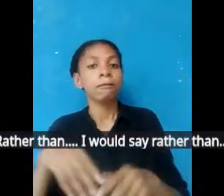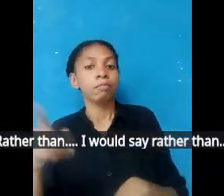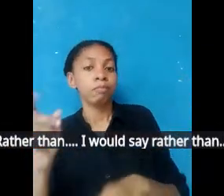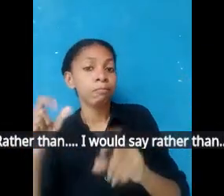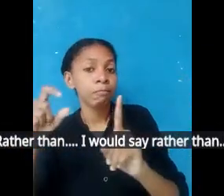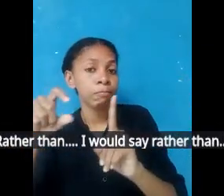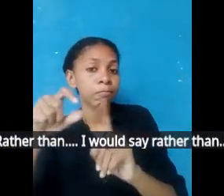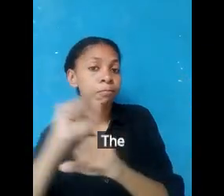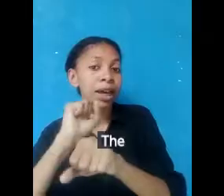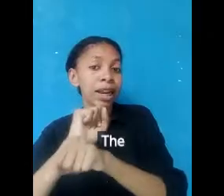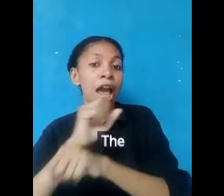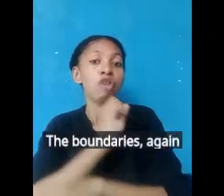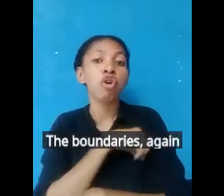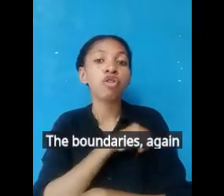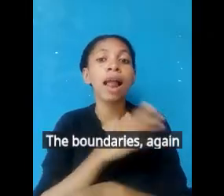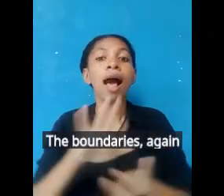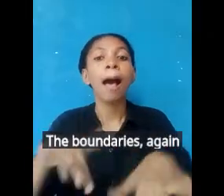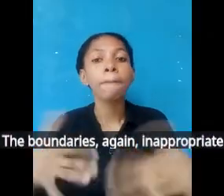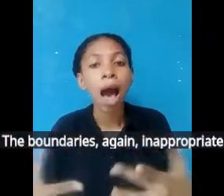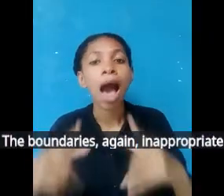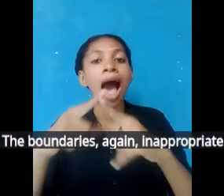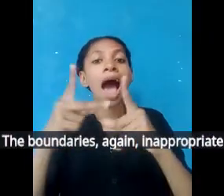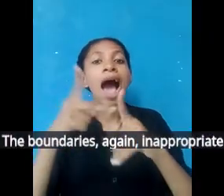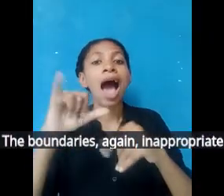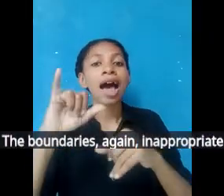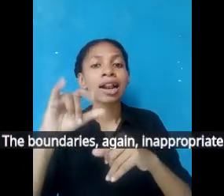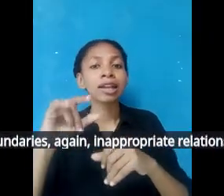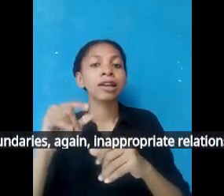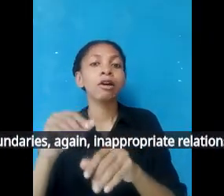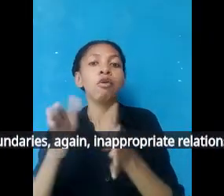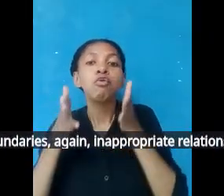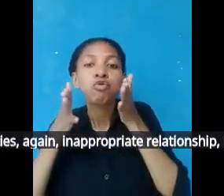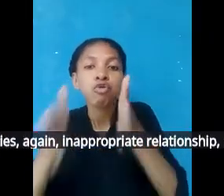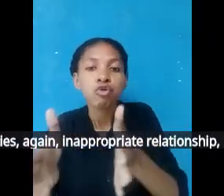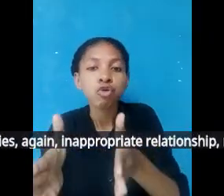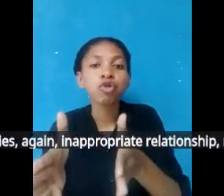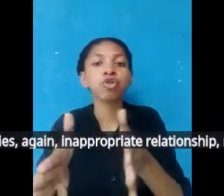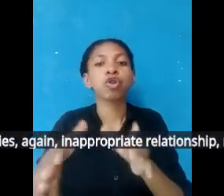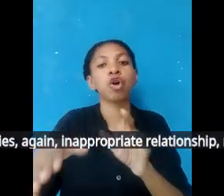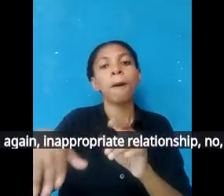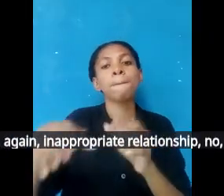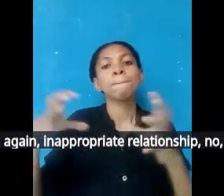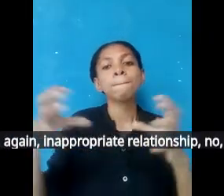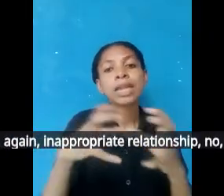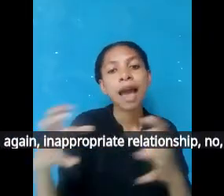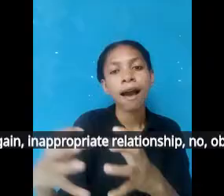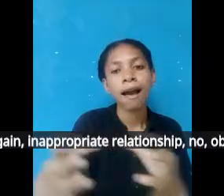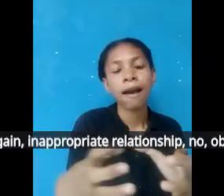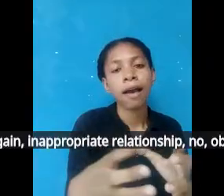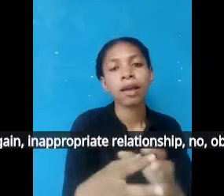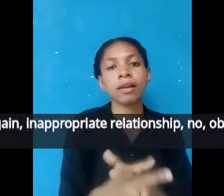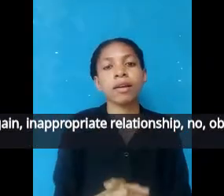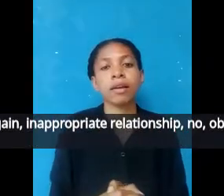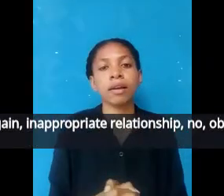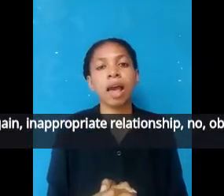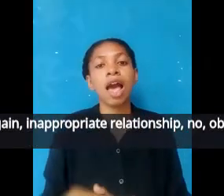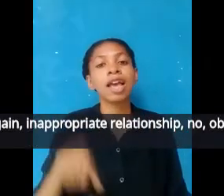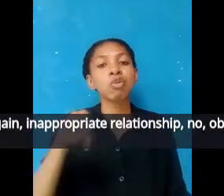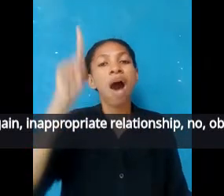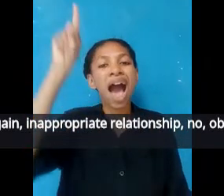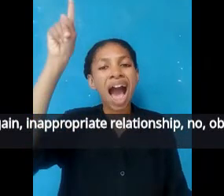the boundaries, again, inappropriate relationship, no, obviously. If you treat it as an